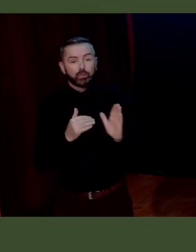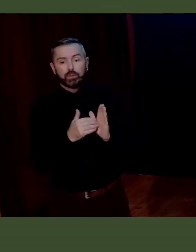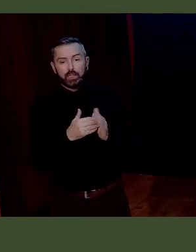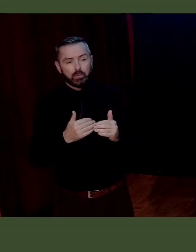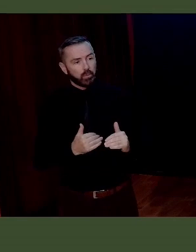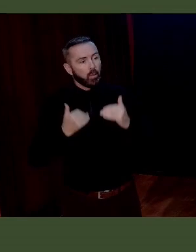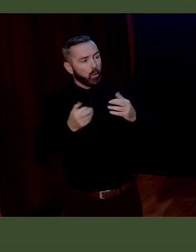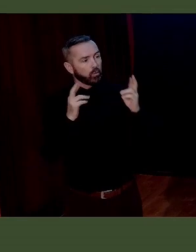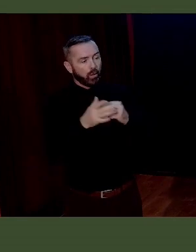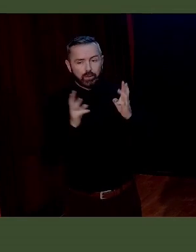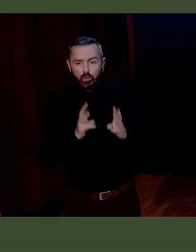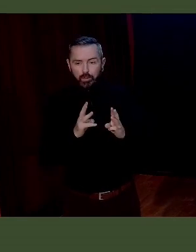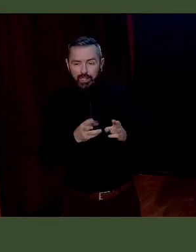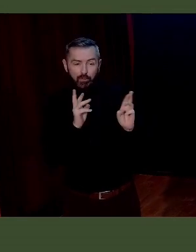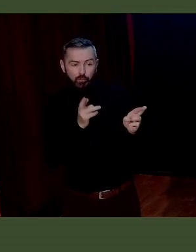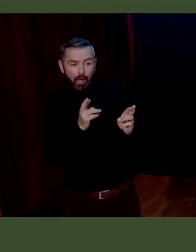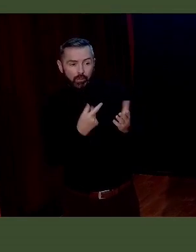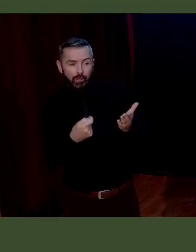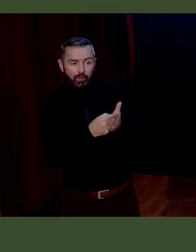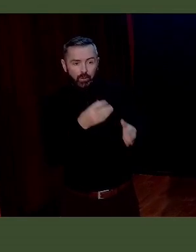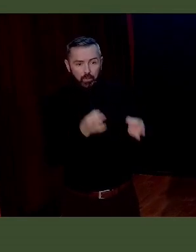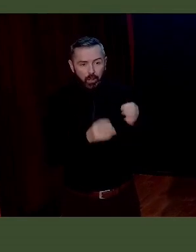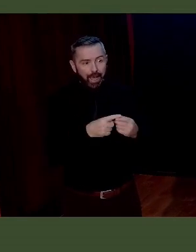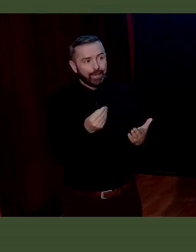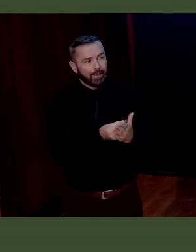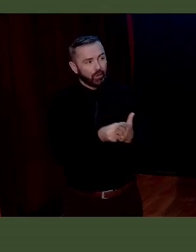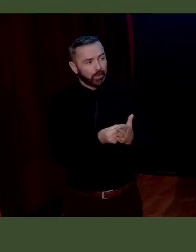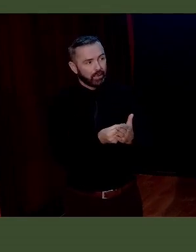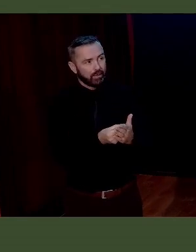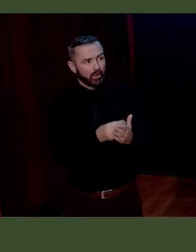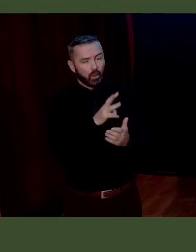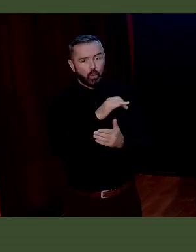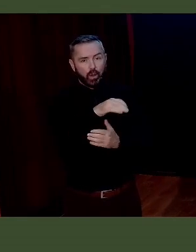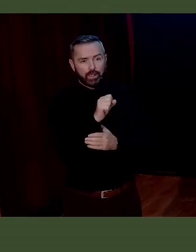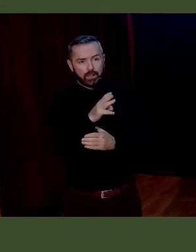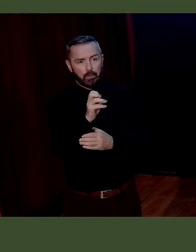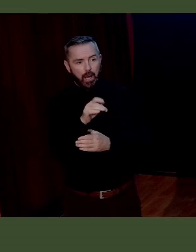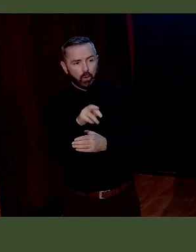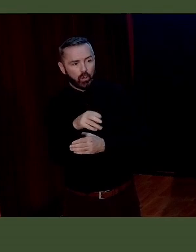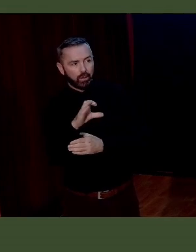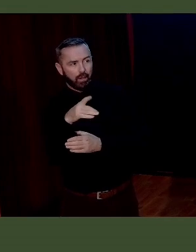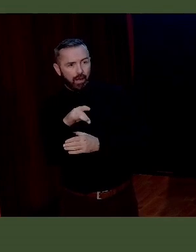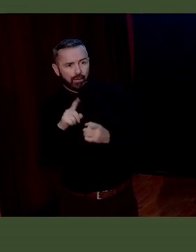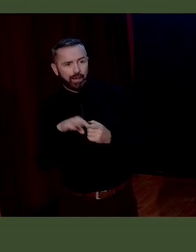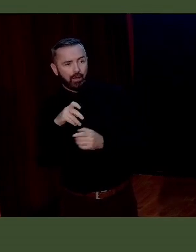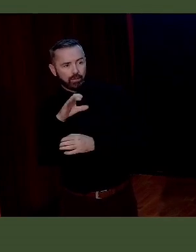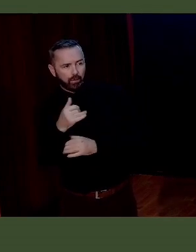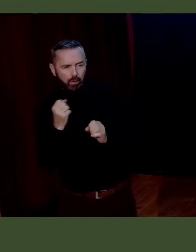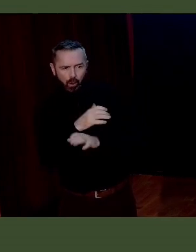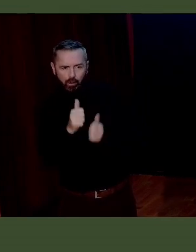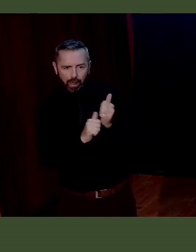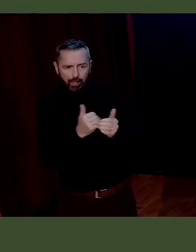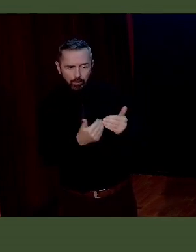public women had a right to contribute to politics and the economy. Wise Power, Clark and Costello, all of whom had been active